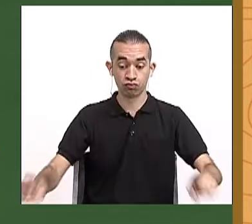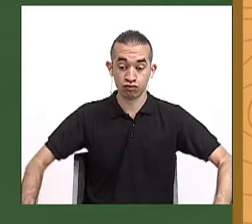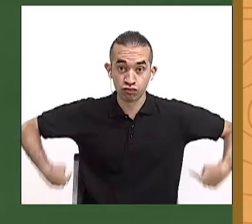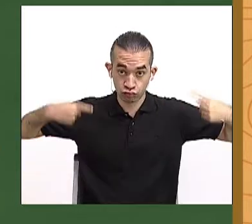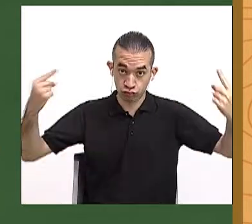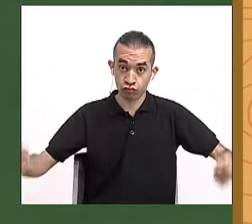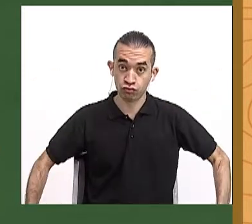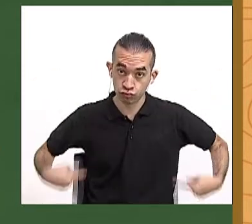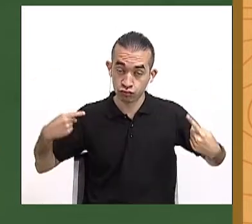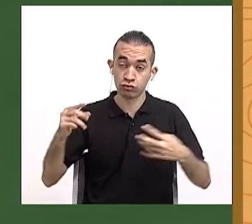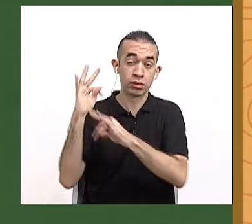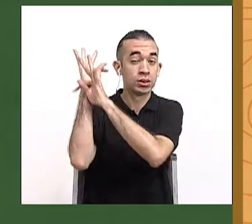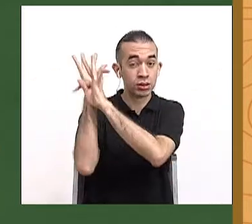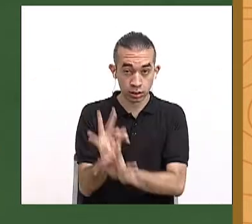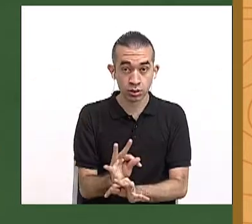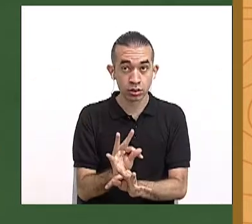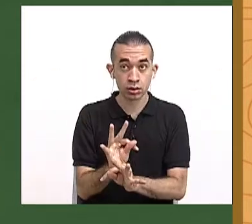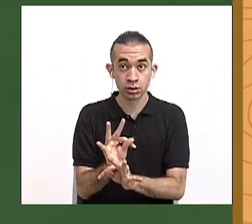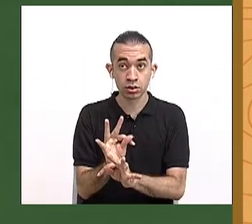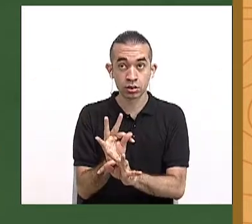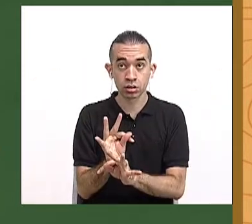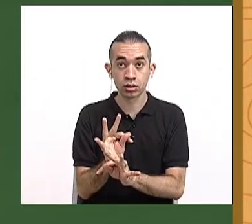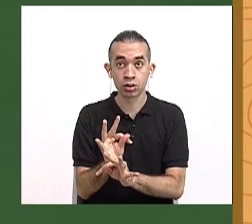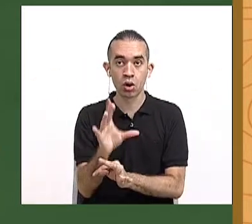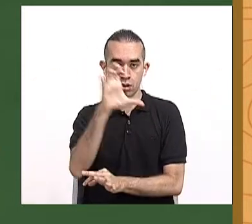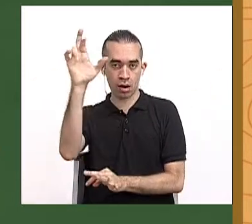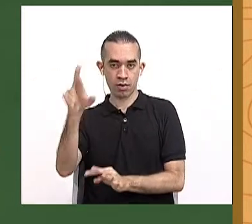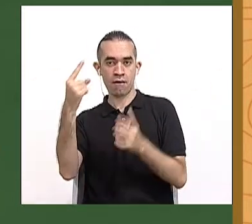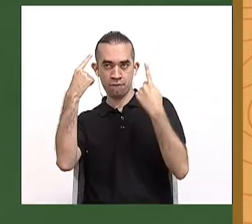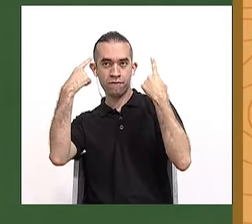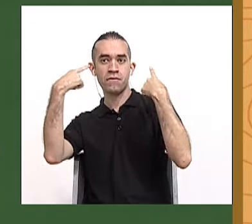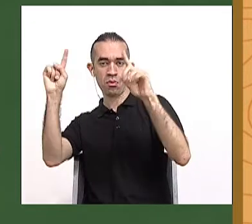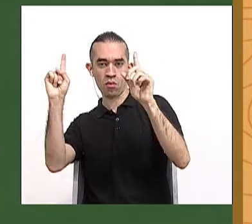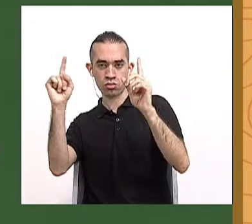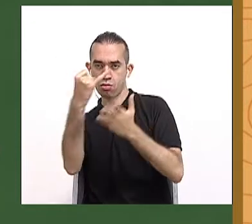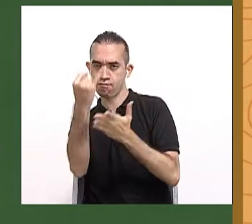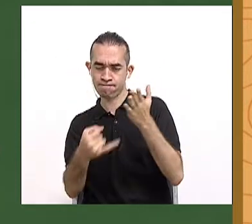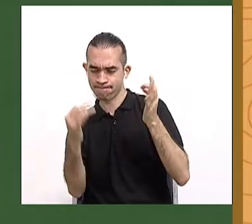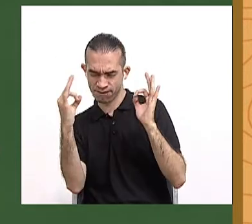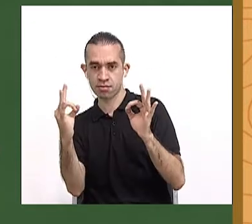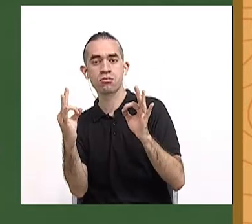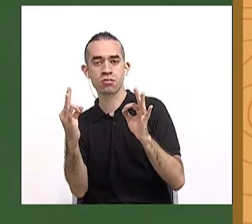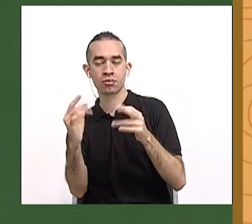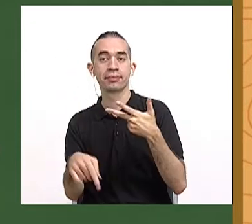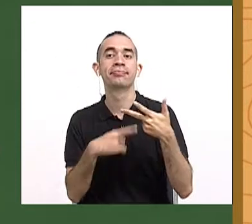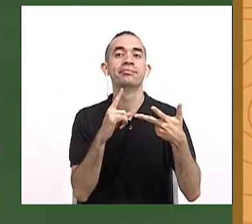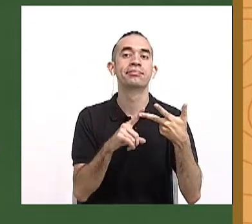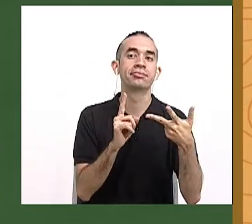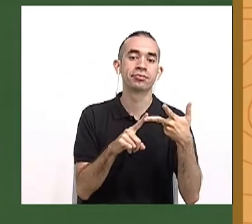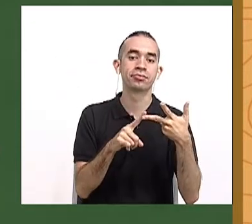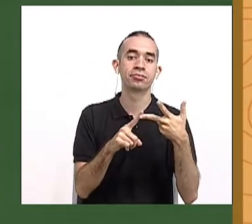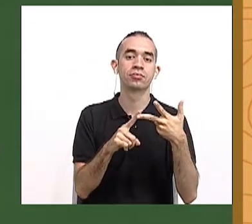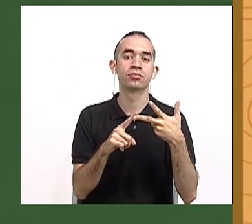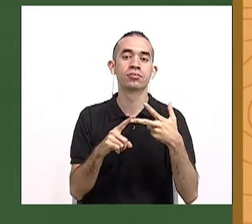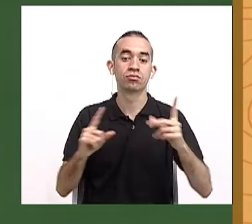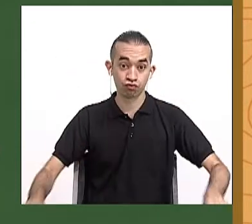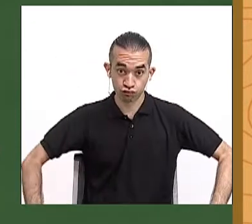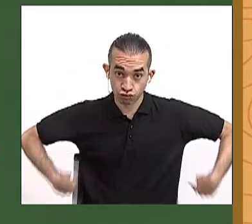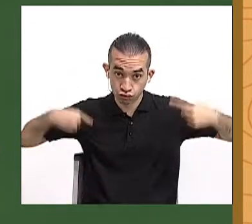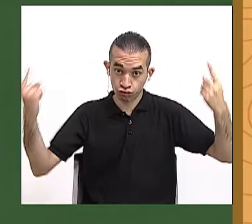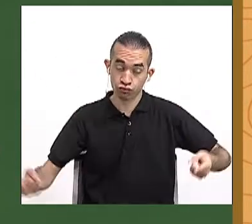carreta is the project of Costa Rica's most famous craft. And C, the painting of ox carts